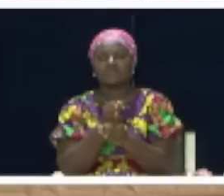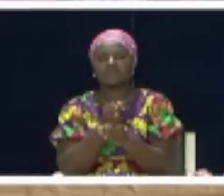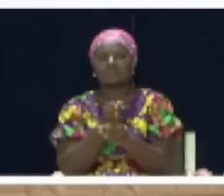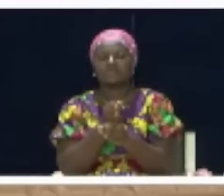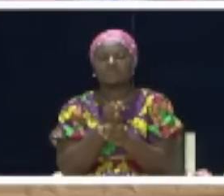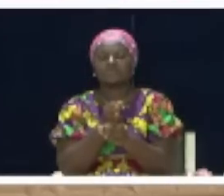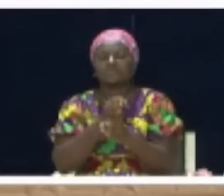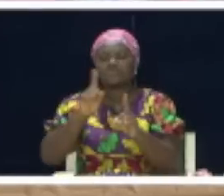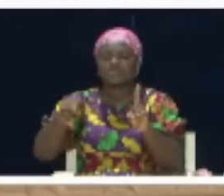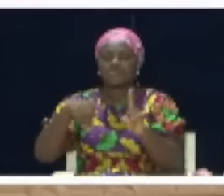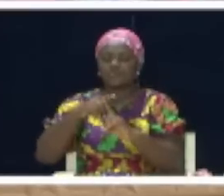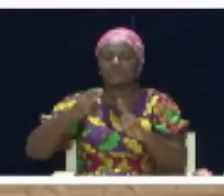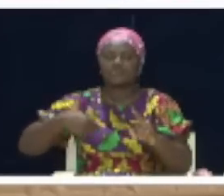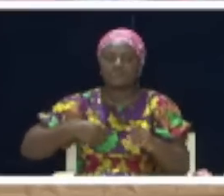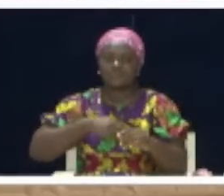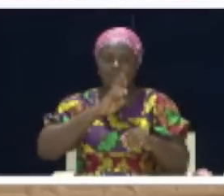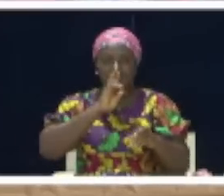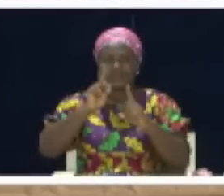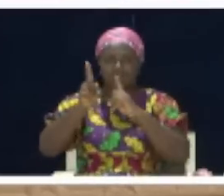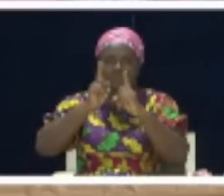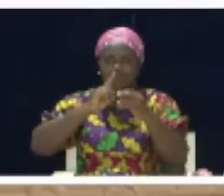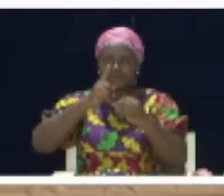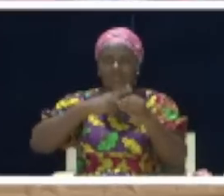When we're talking about God,